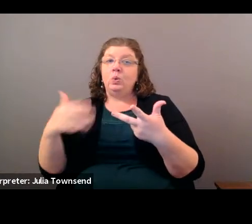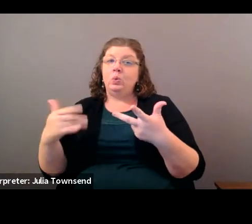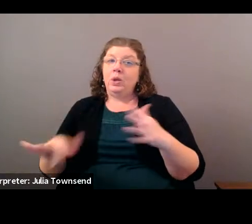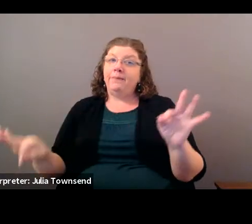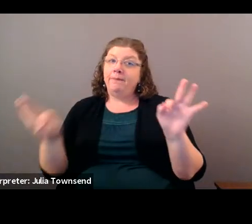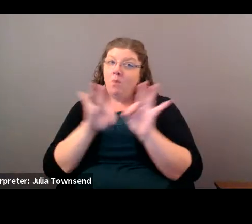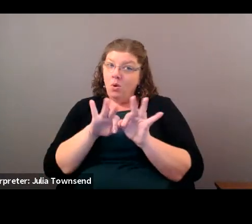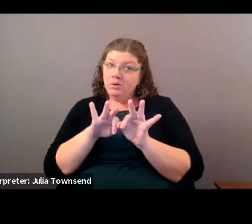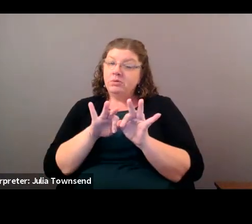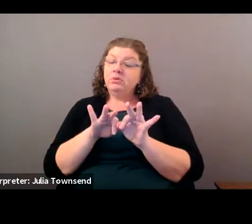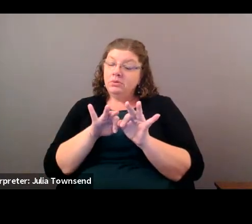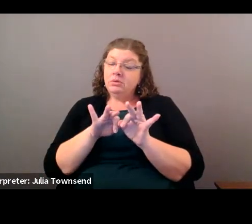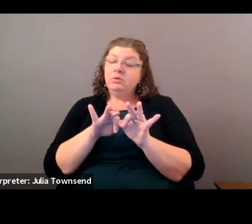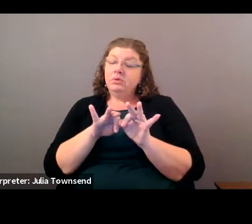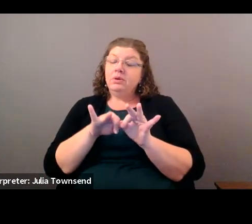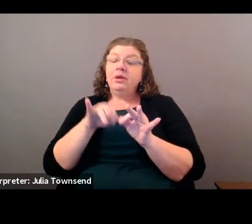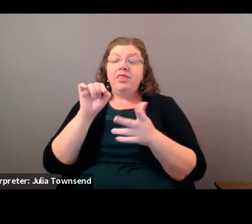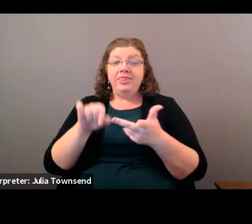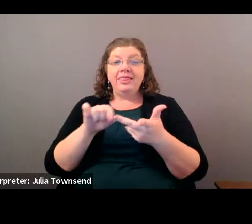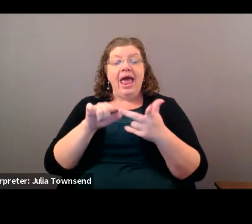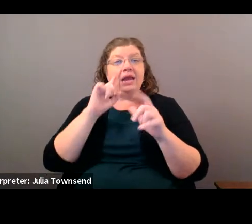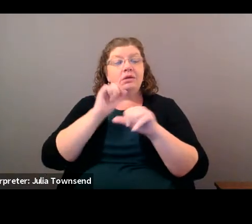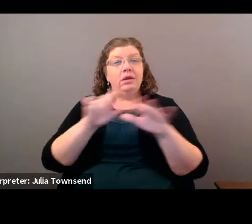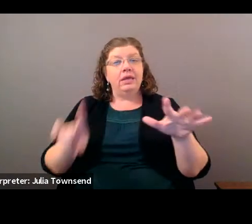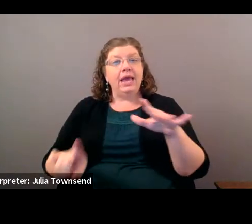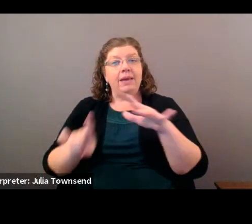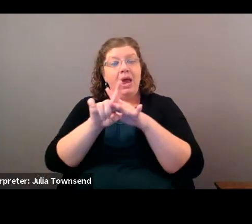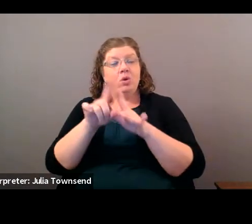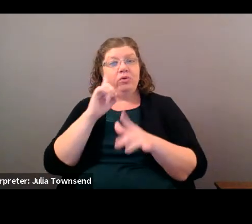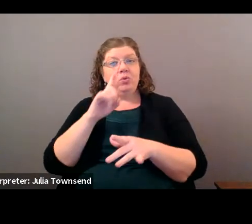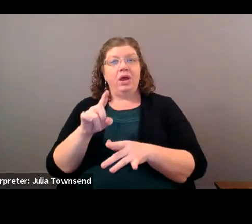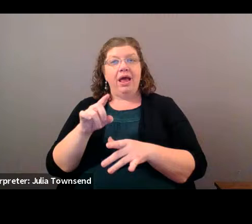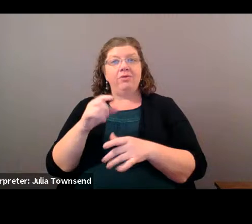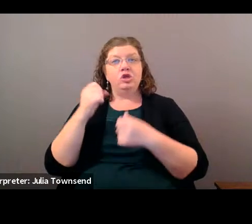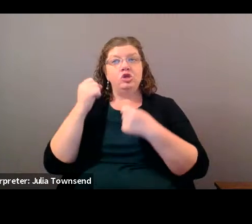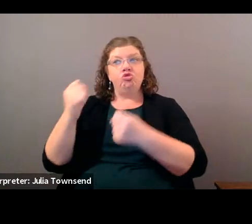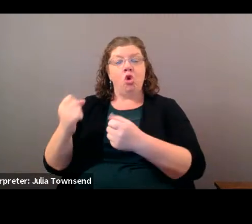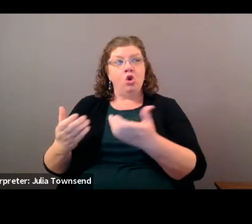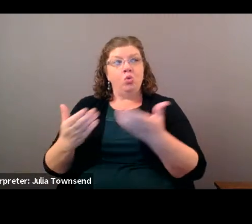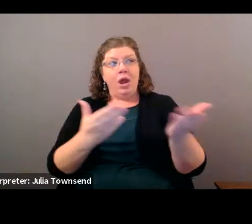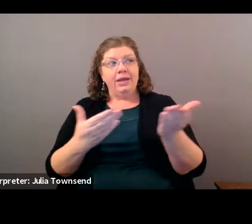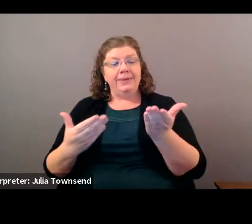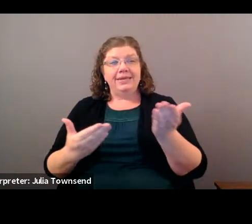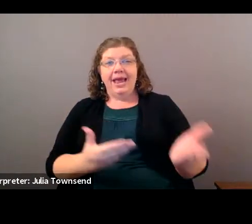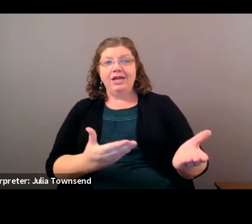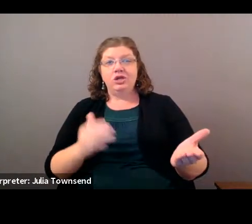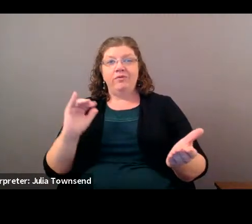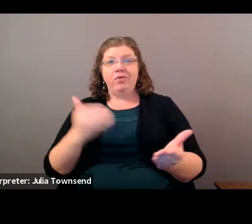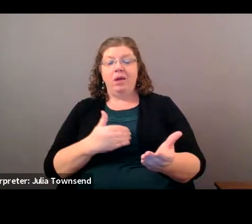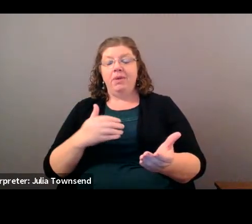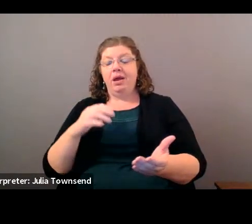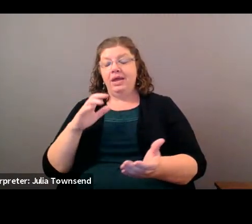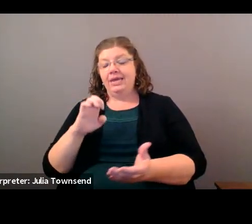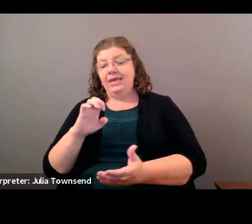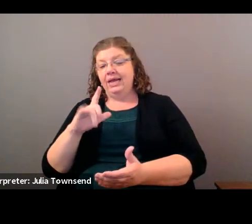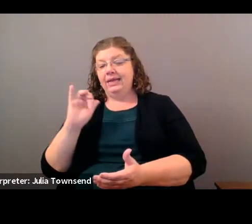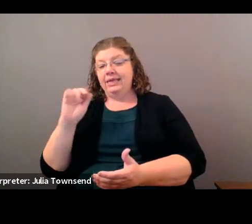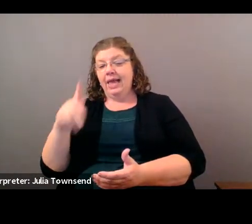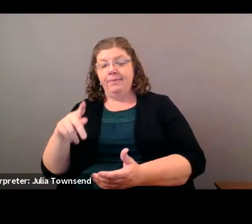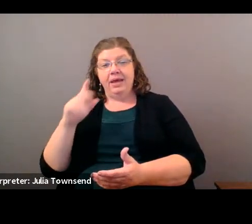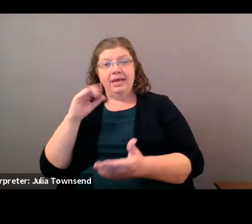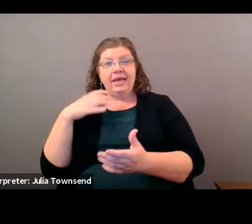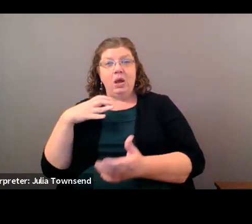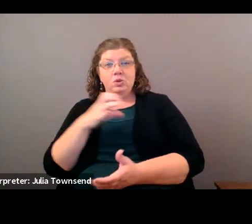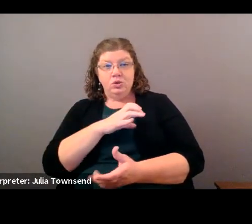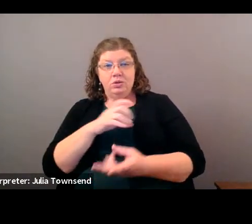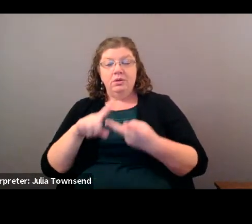That also came out in terms of where we got these strong recommendations from our ELAC councils, as well